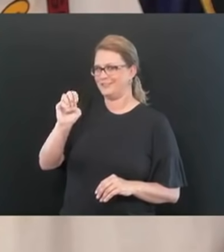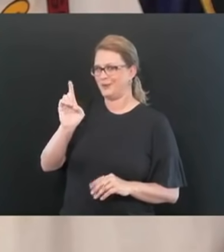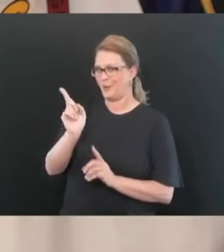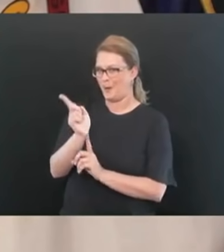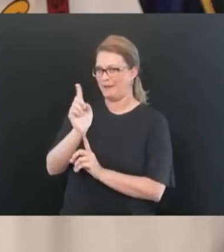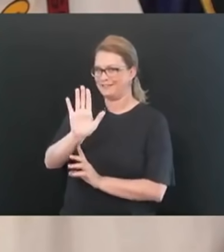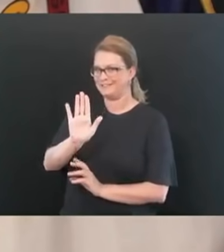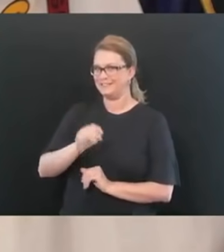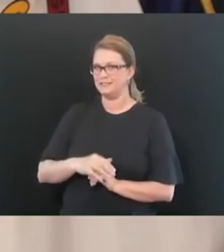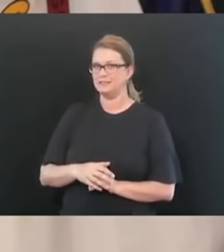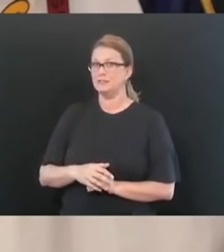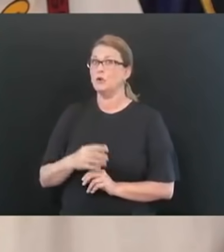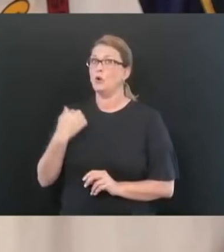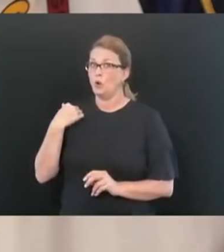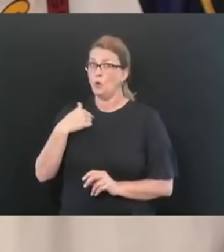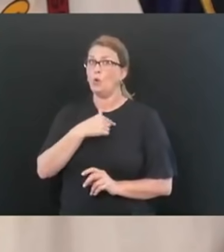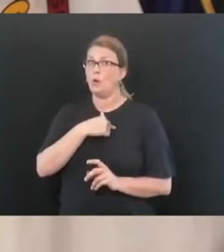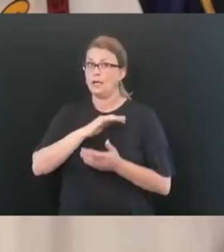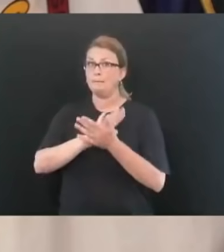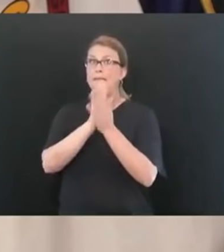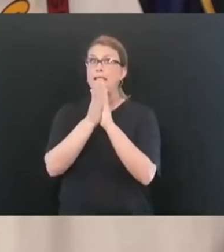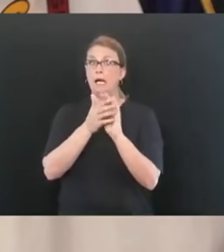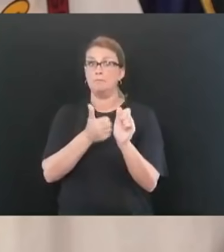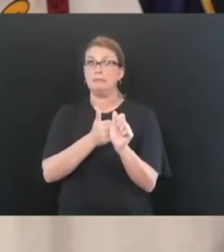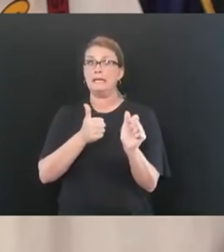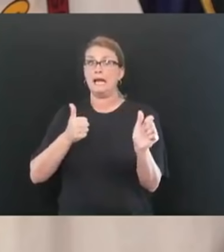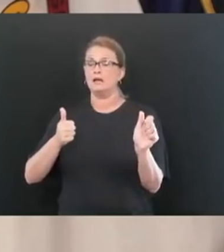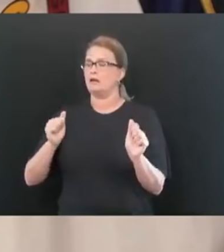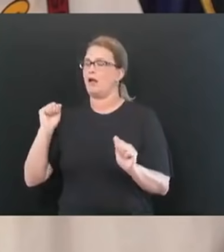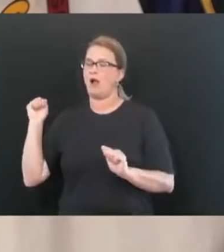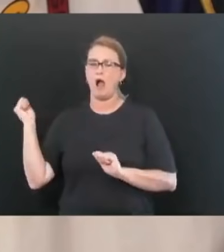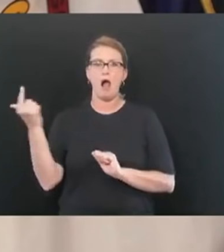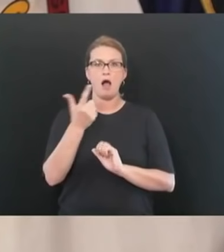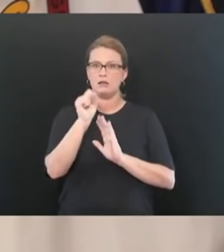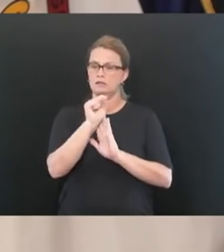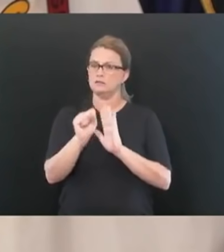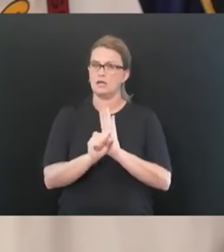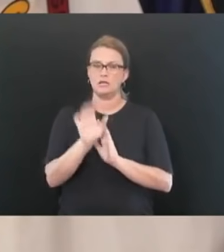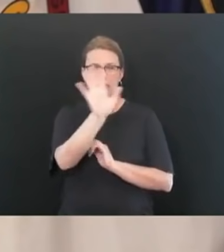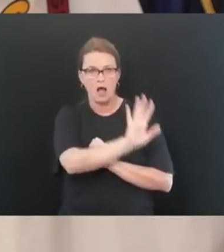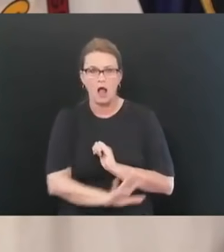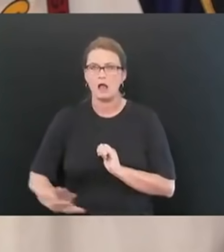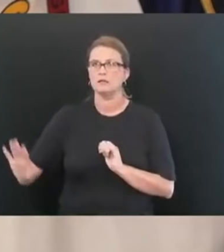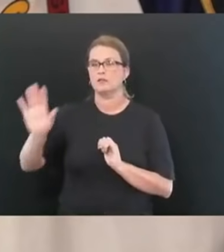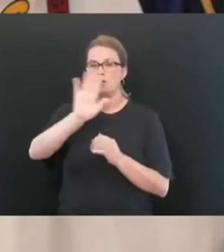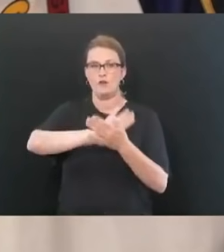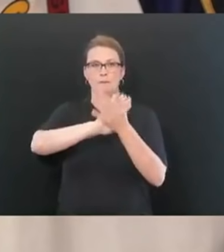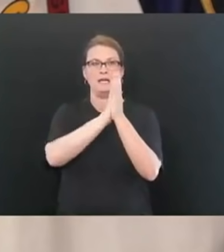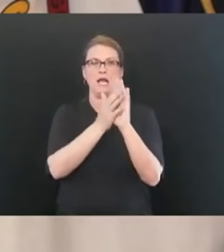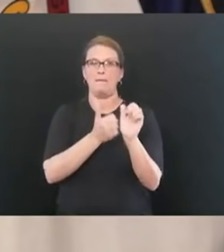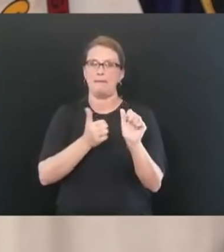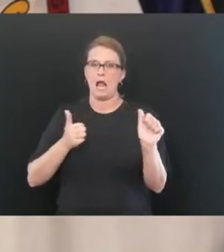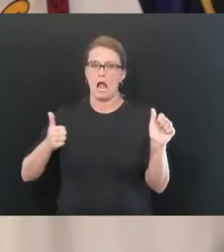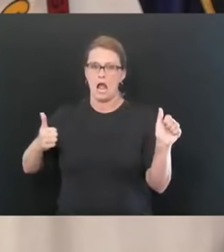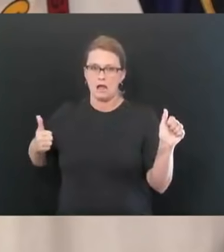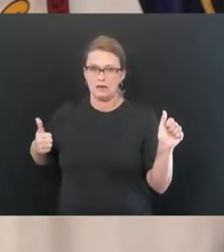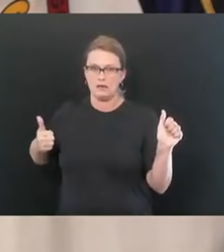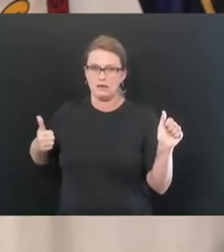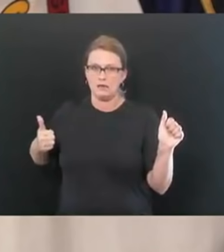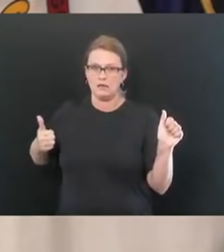We got behind. Every state got behind. We got jamming,